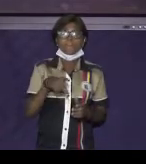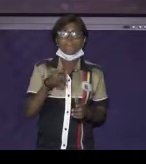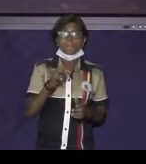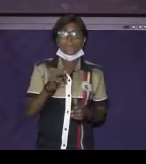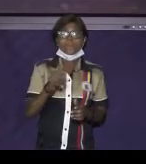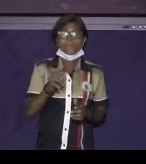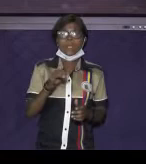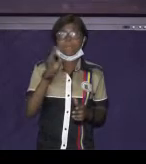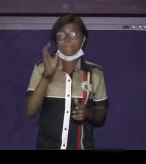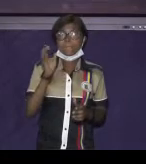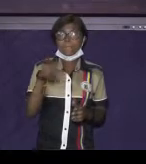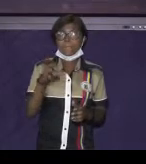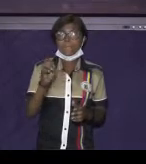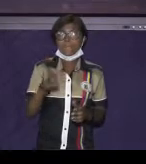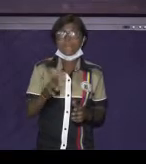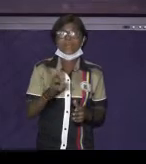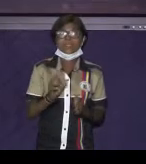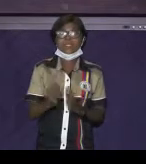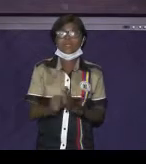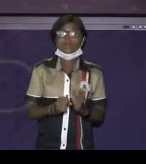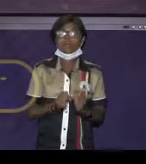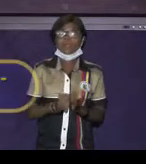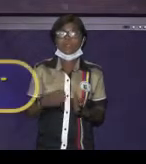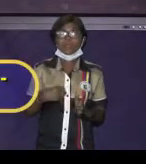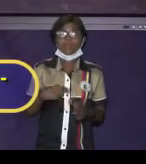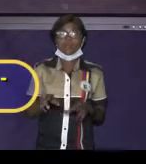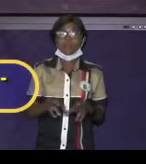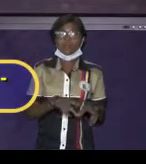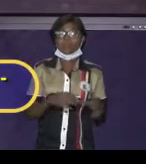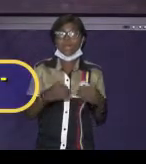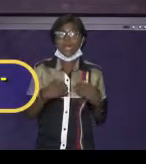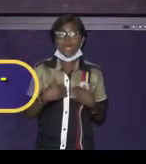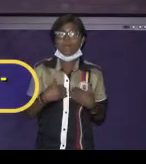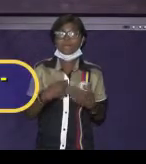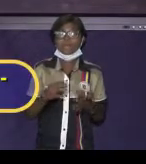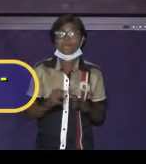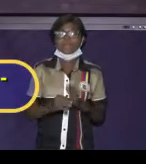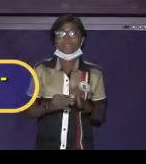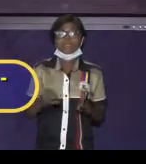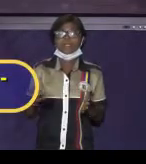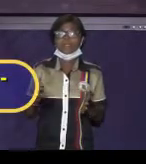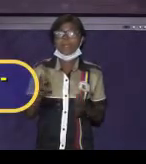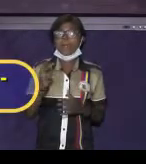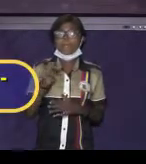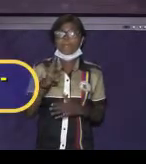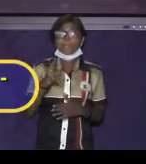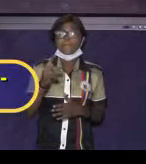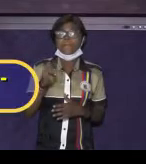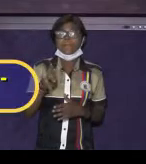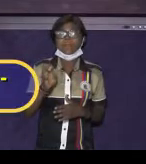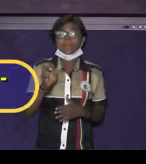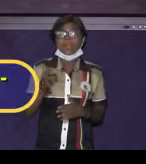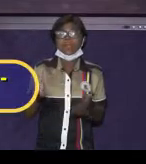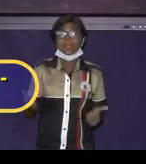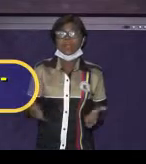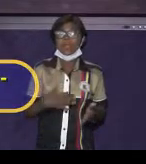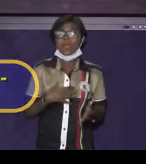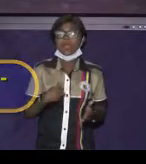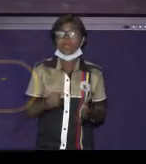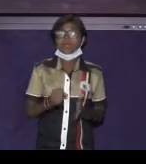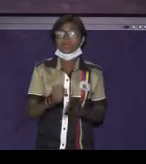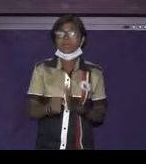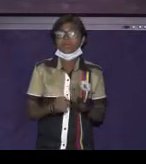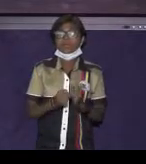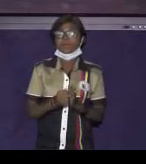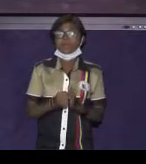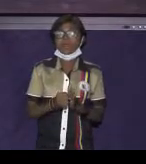1 second. We already have meters here. And we already have seconds here. Our job is now to find how many meters